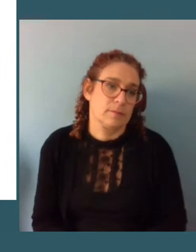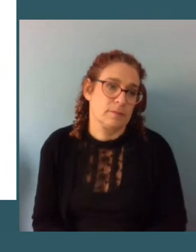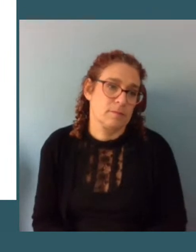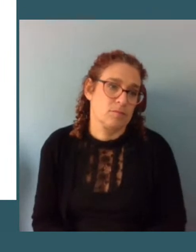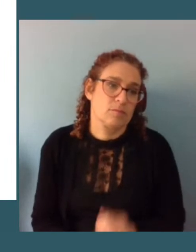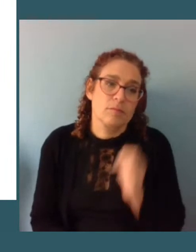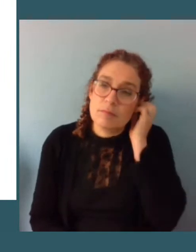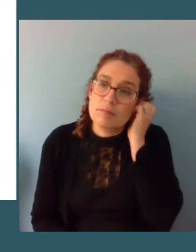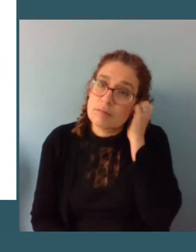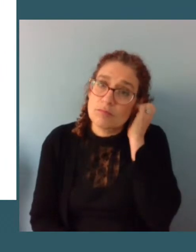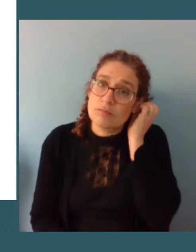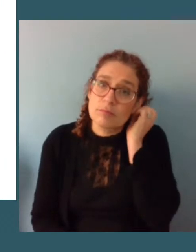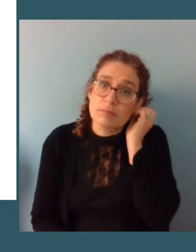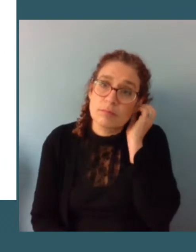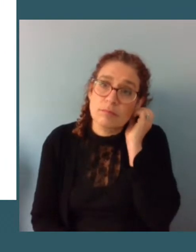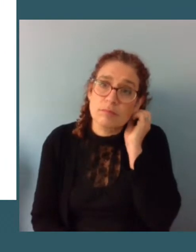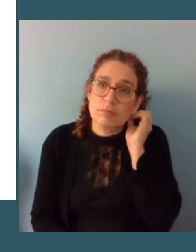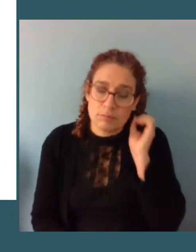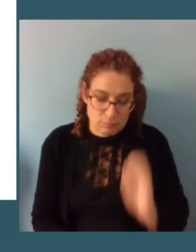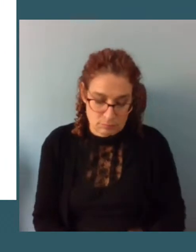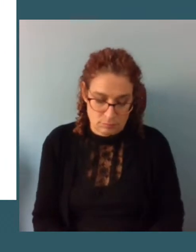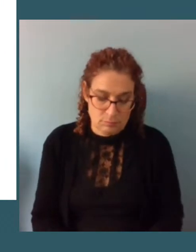Next slide, please.